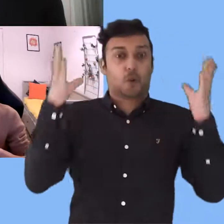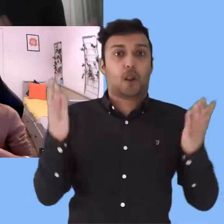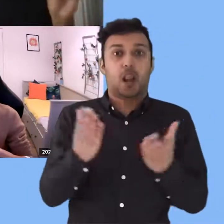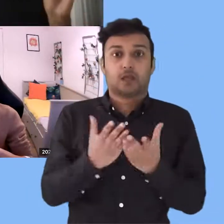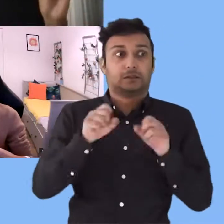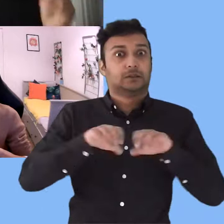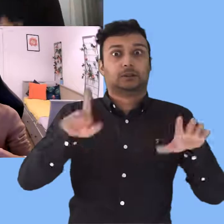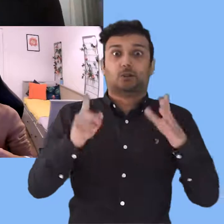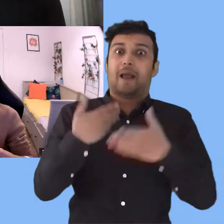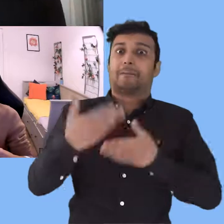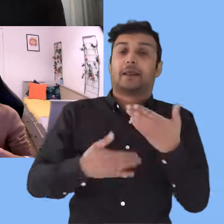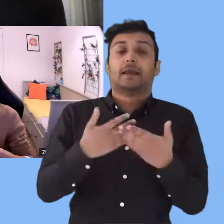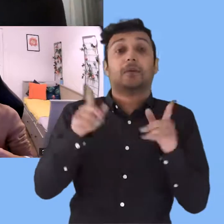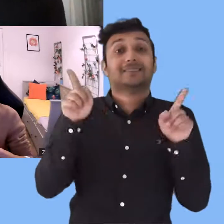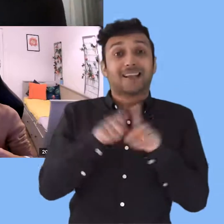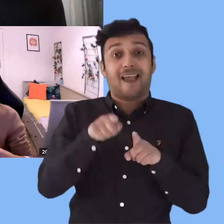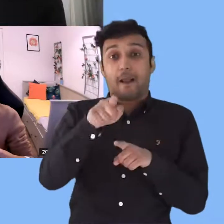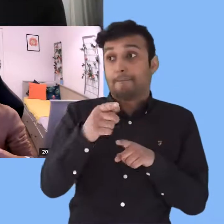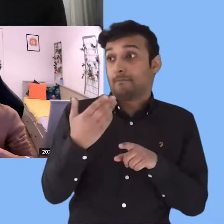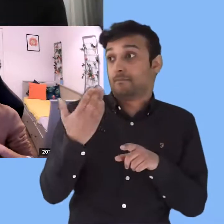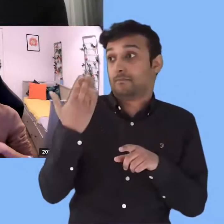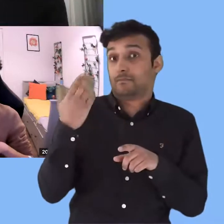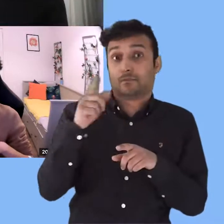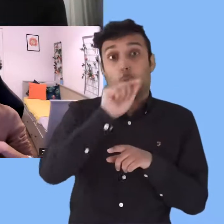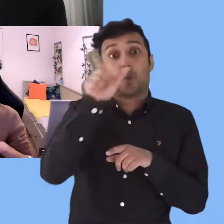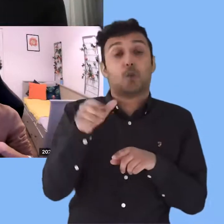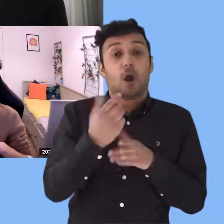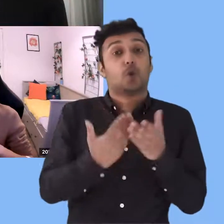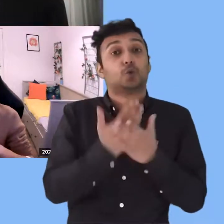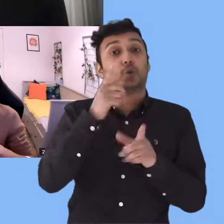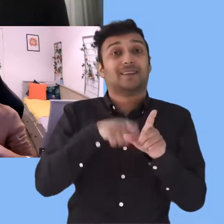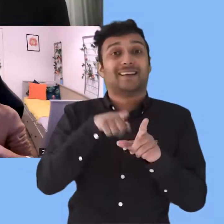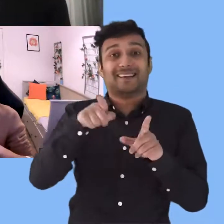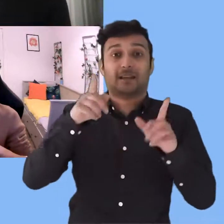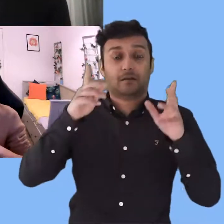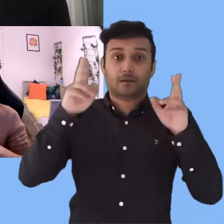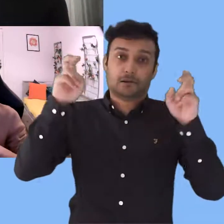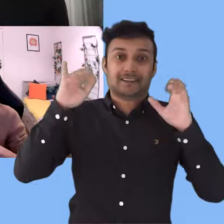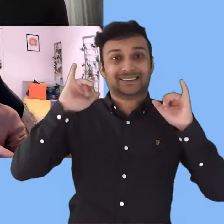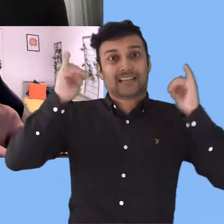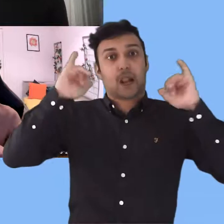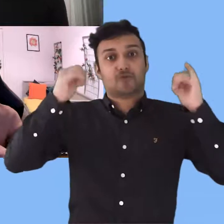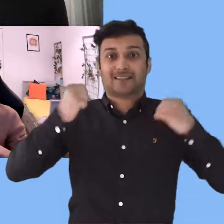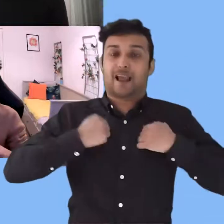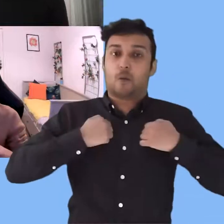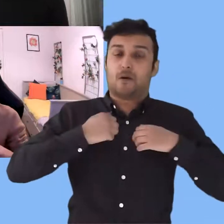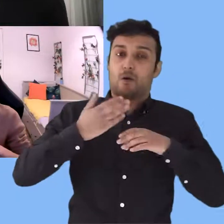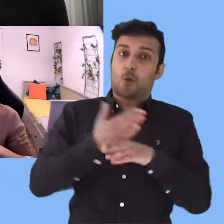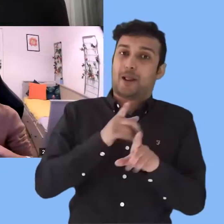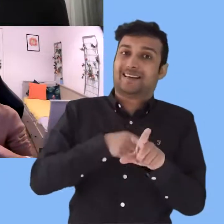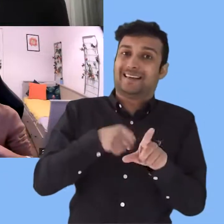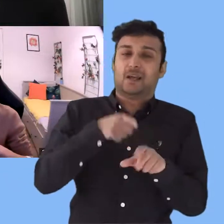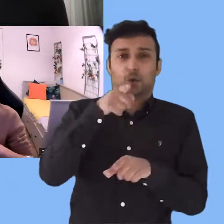quote unquote celebrated in our early years settings. You spoke about the othering. And I just want to kind